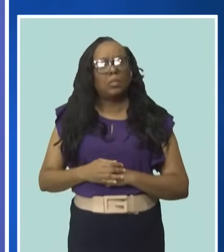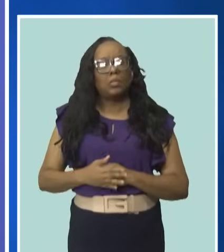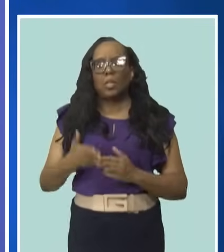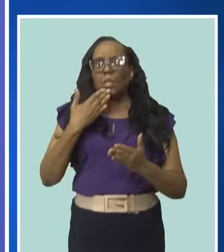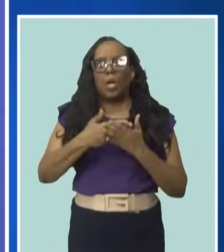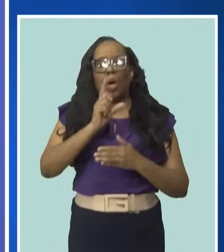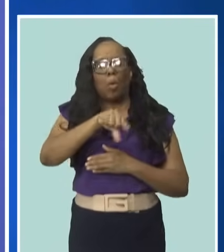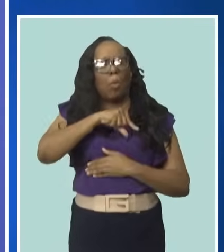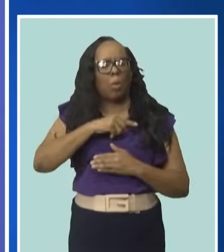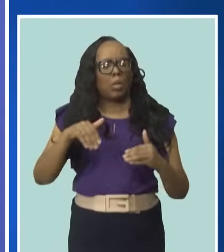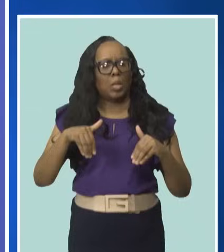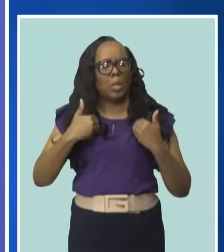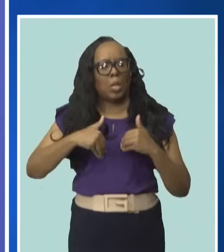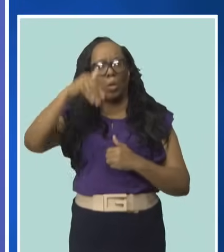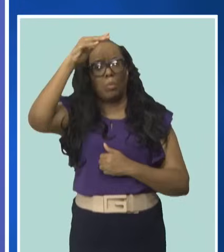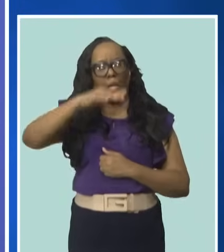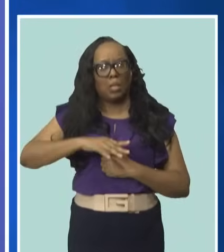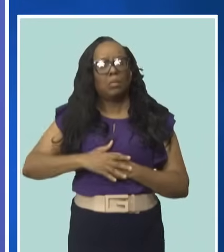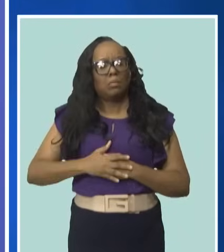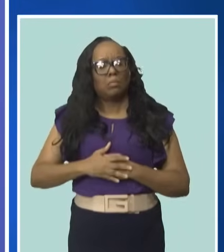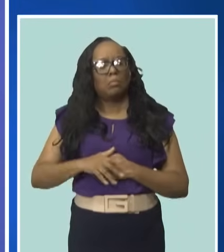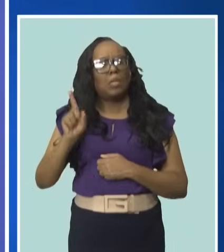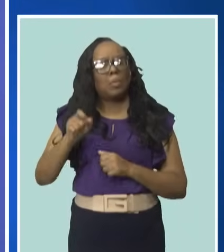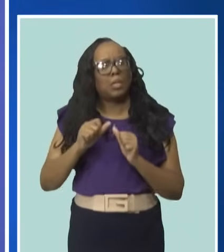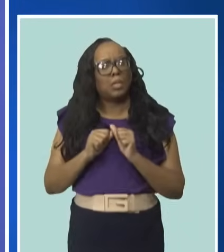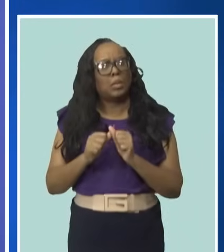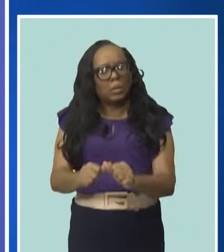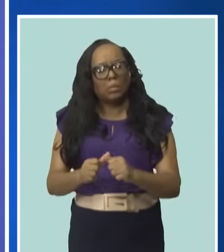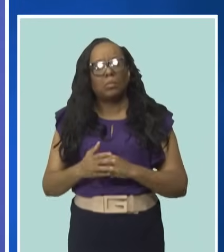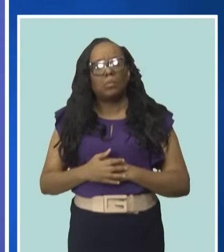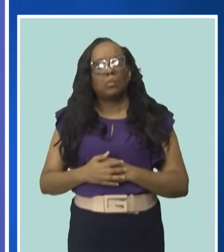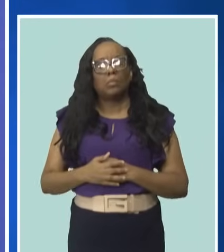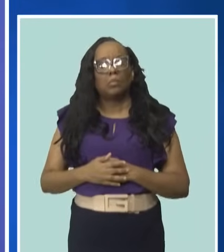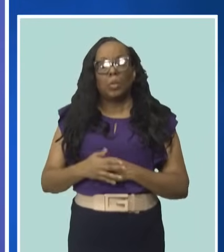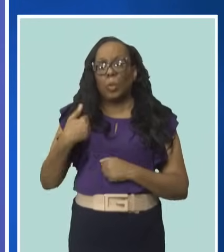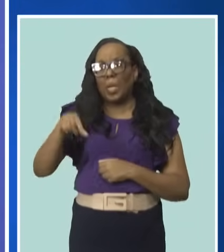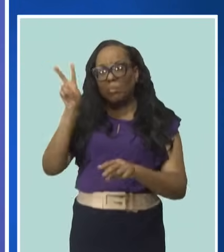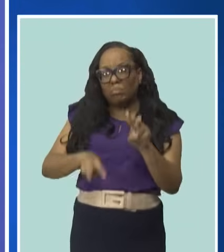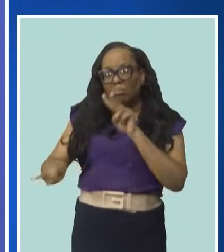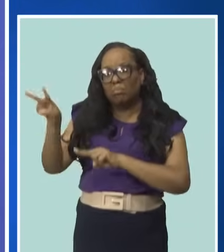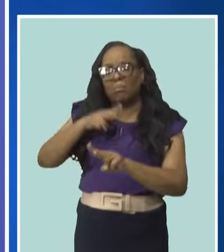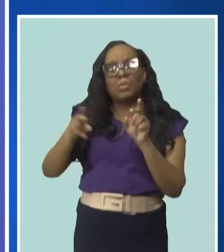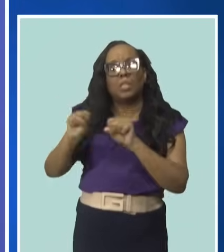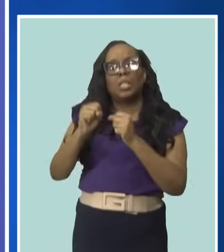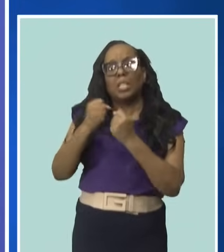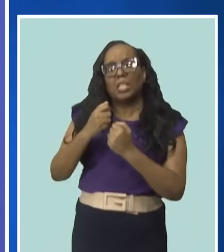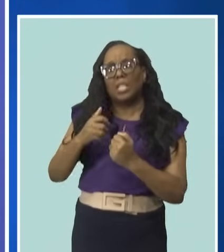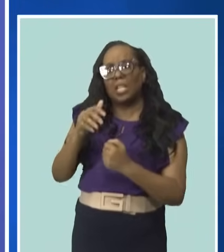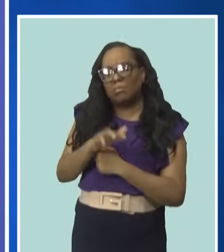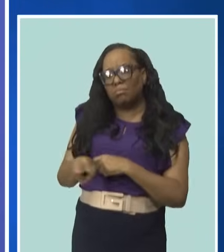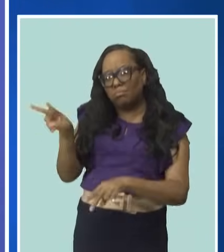Quality young men. And that's what we must continue. As we see the society with all the